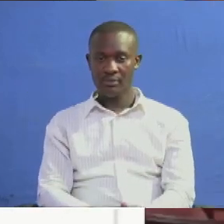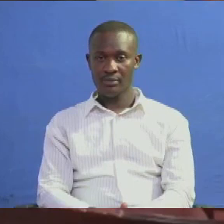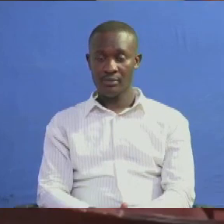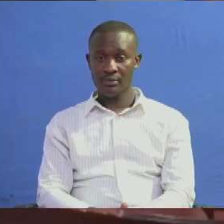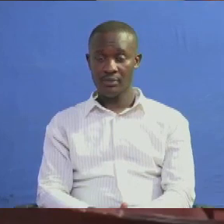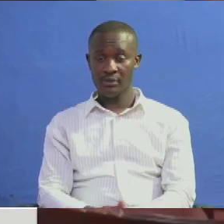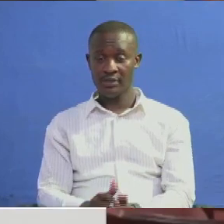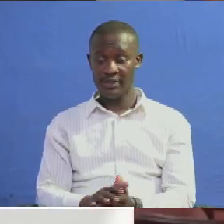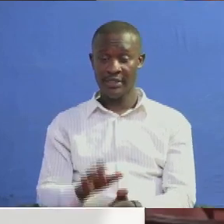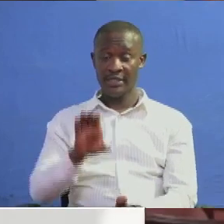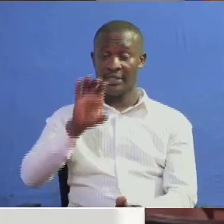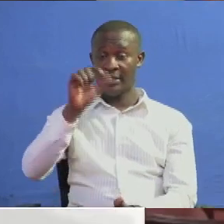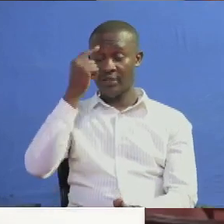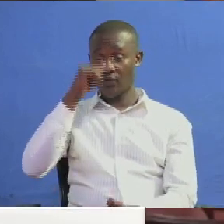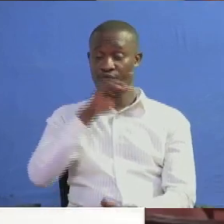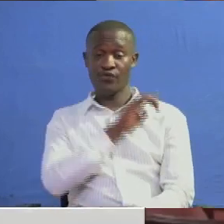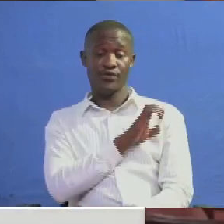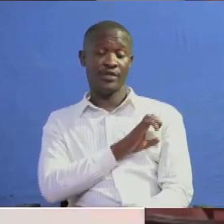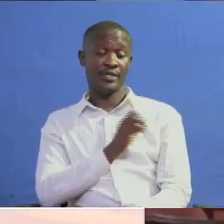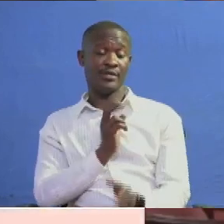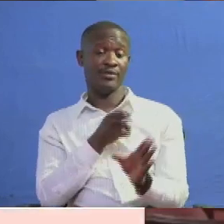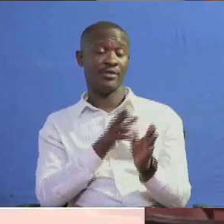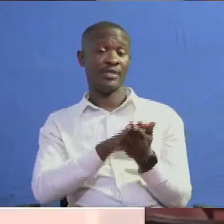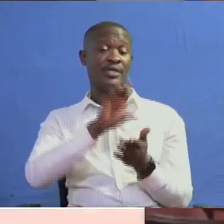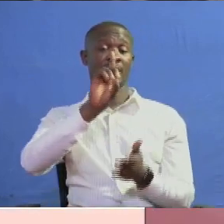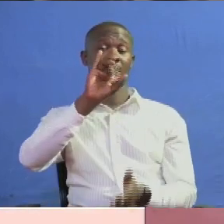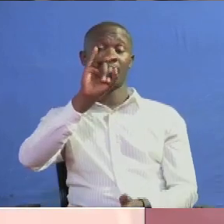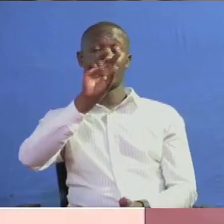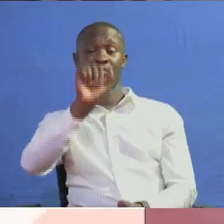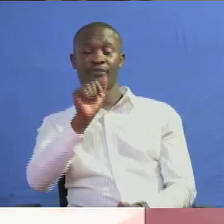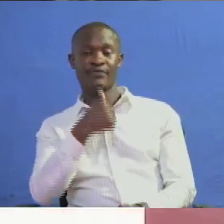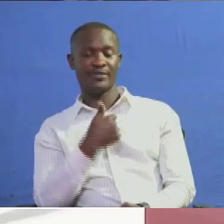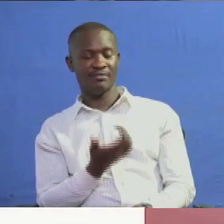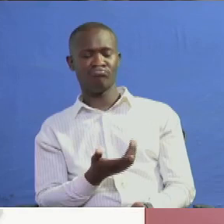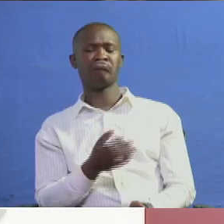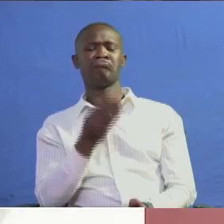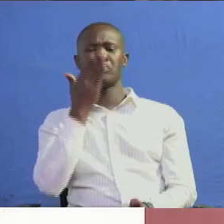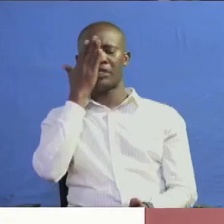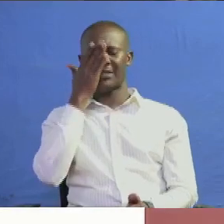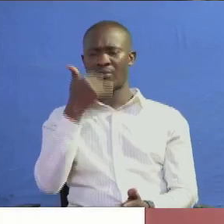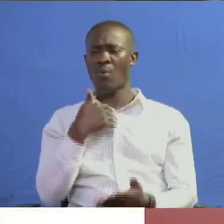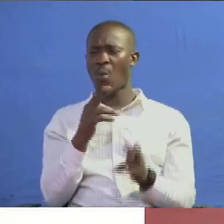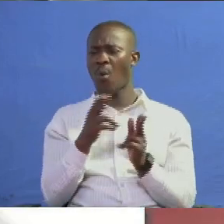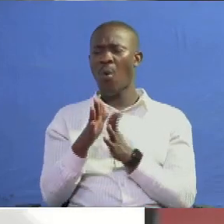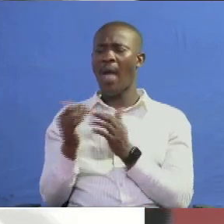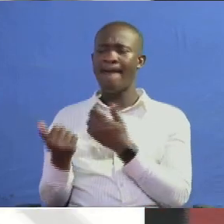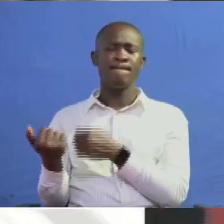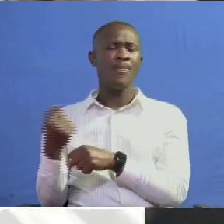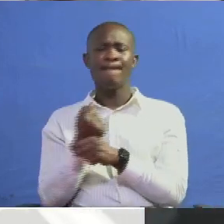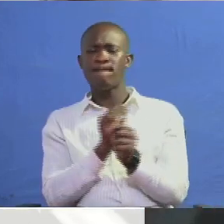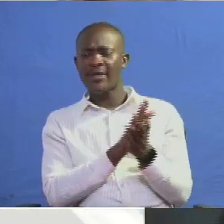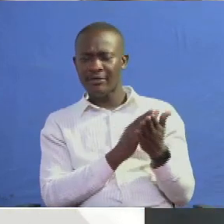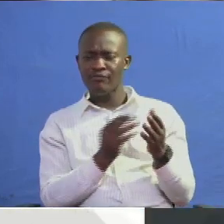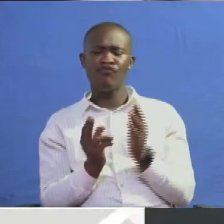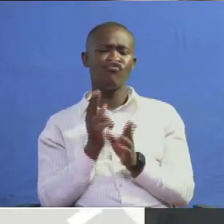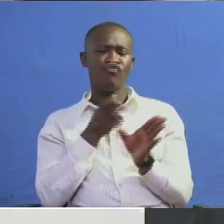According to the Cabinet Secretary for Energy and Petroleum, David Chirchir, the Israel-Hamas war may intensify worldwide fuel shortages